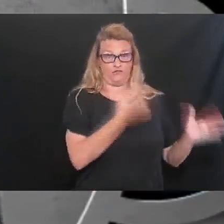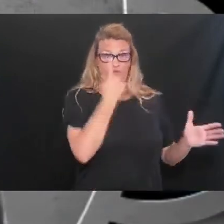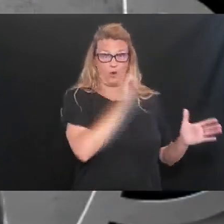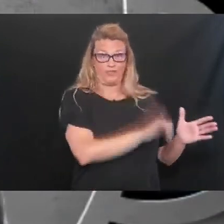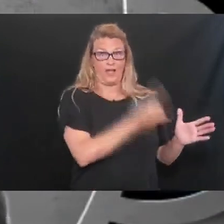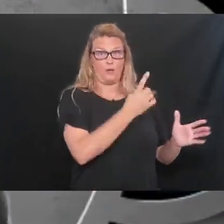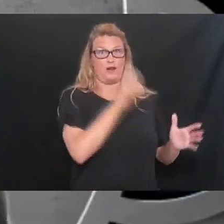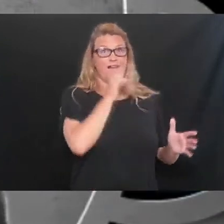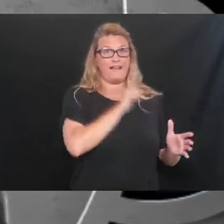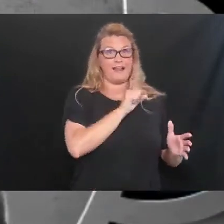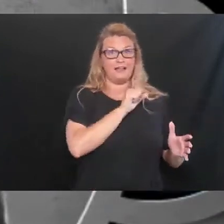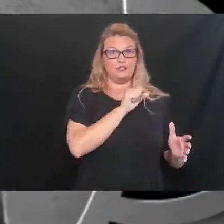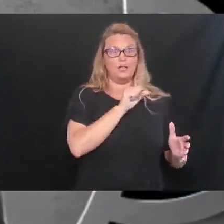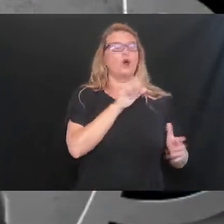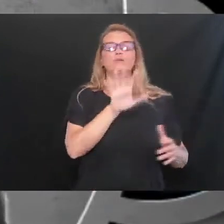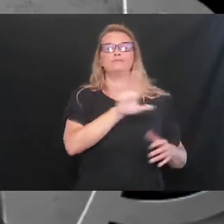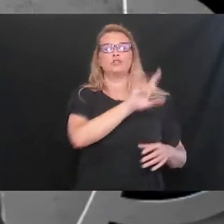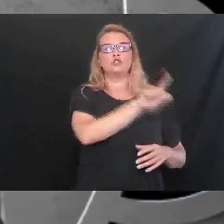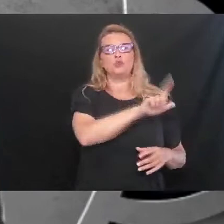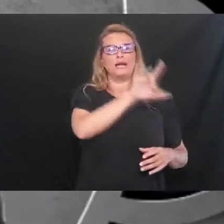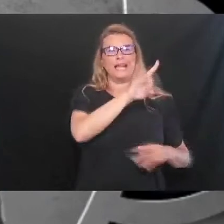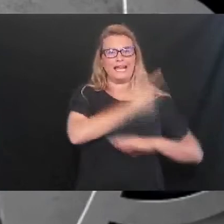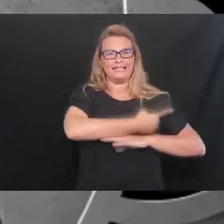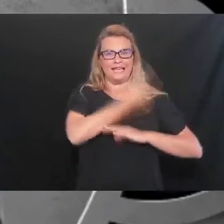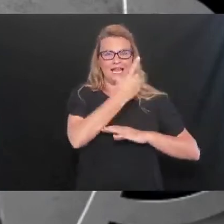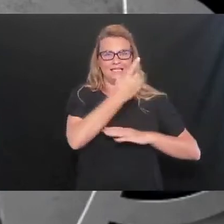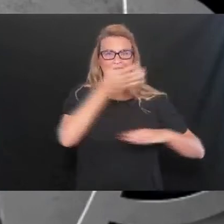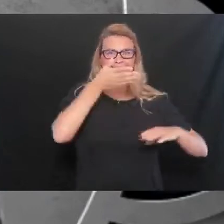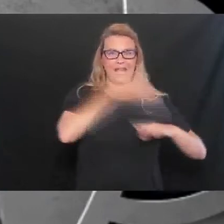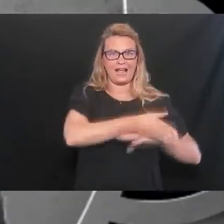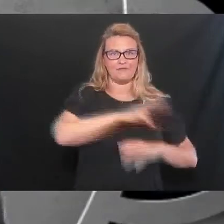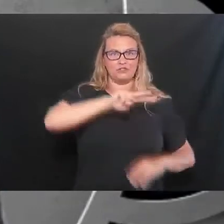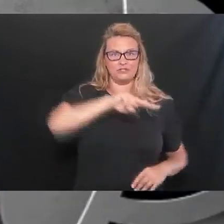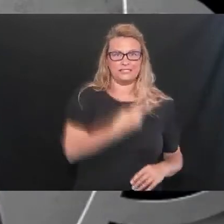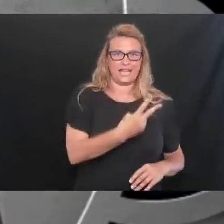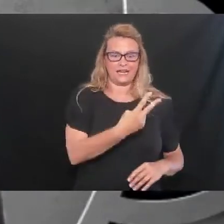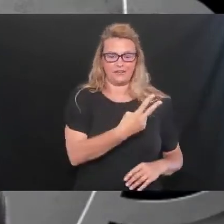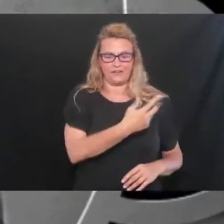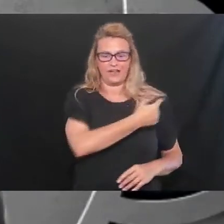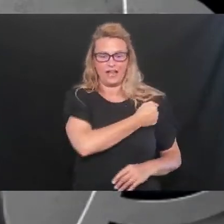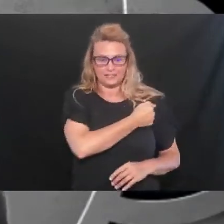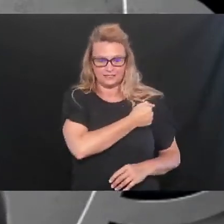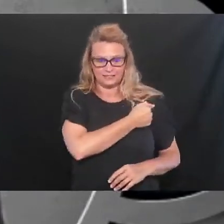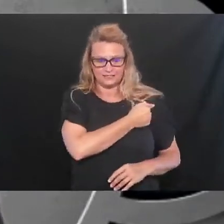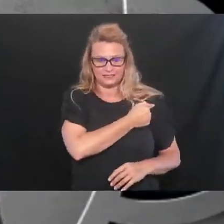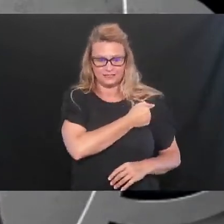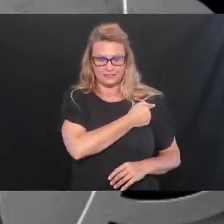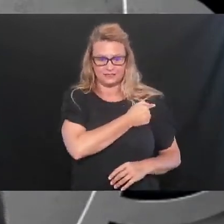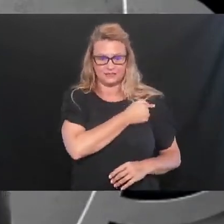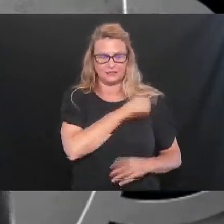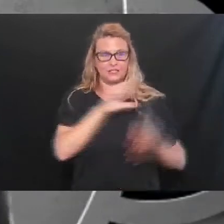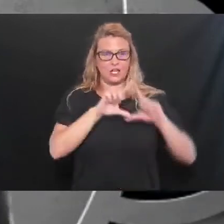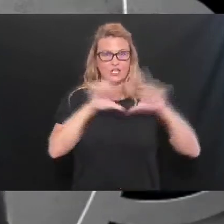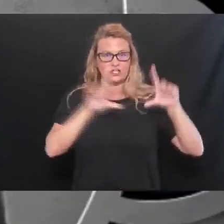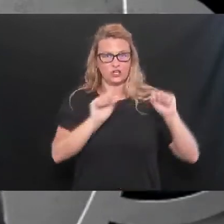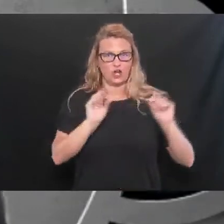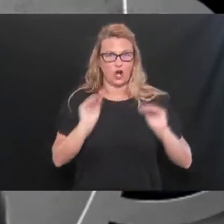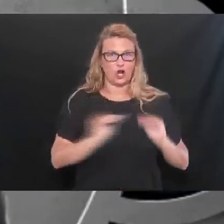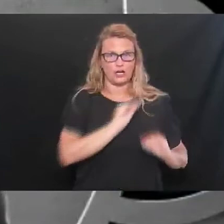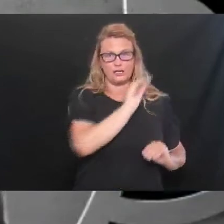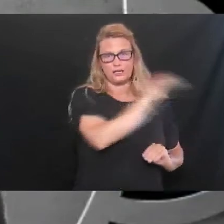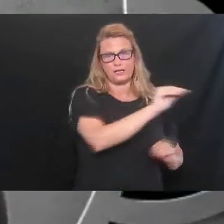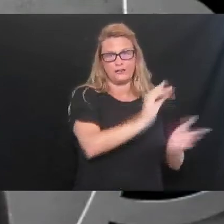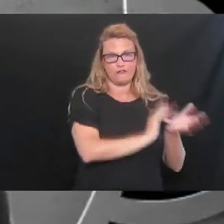who's 28 days after their second vaccine. Take your vaccine card to the pharmacy or the